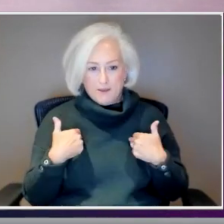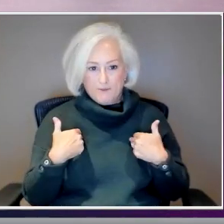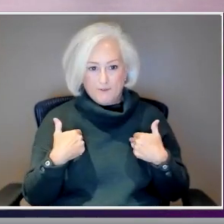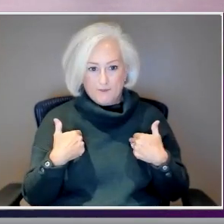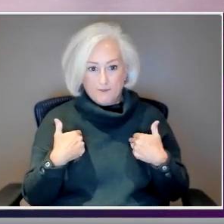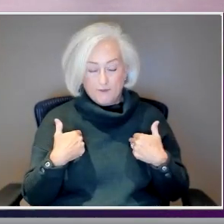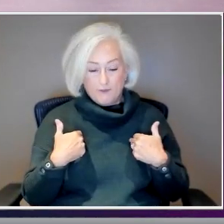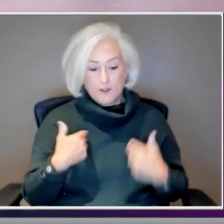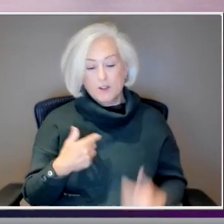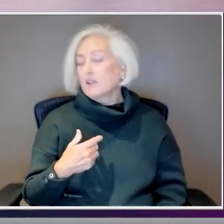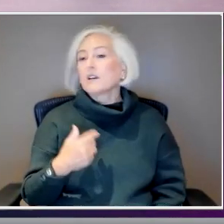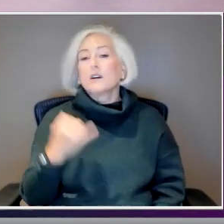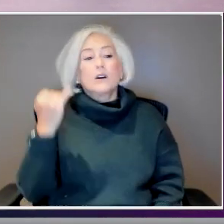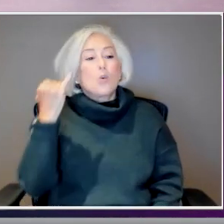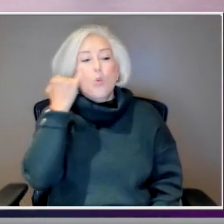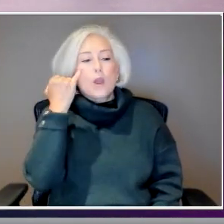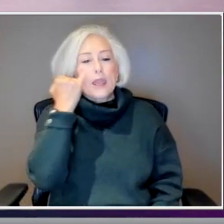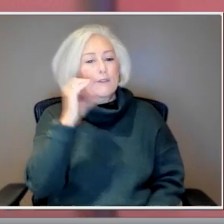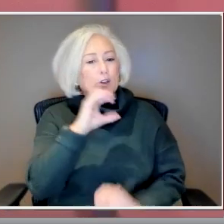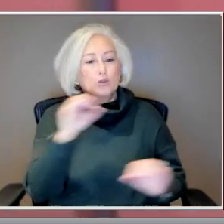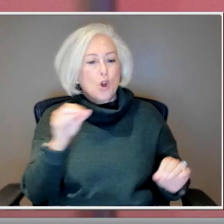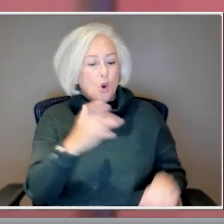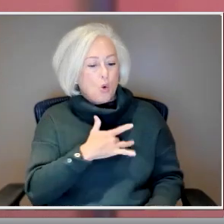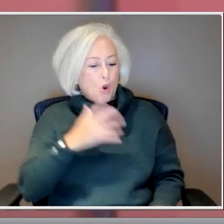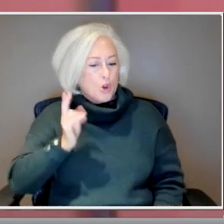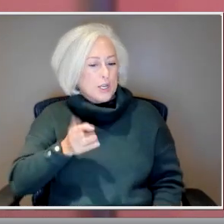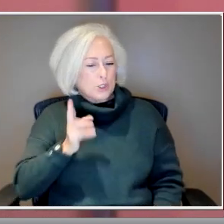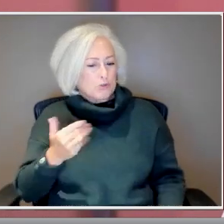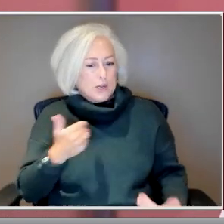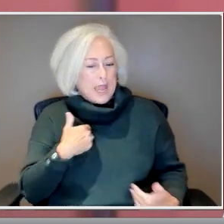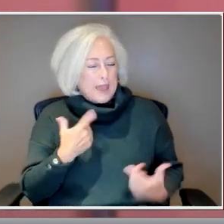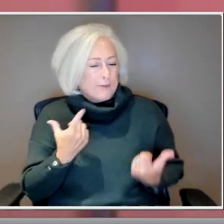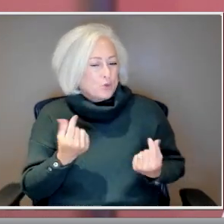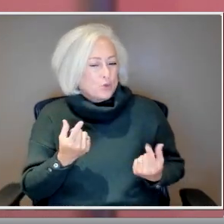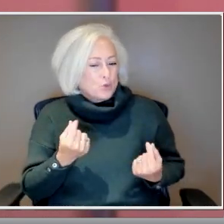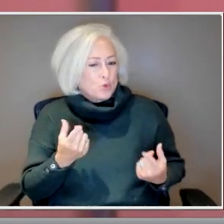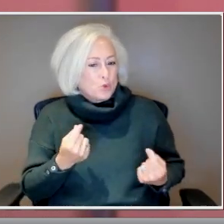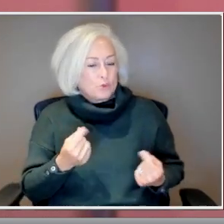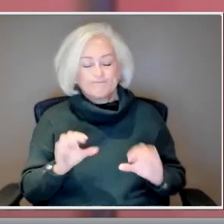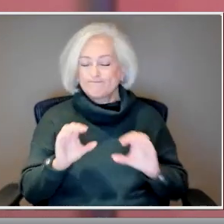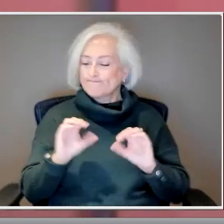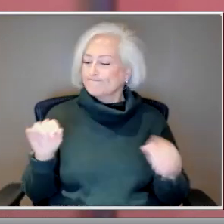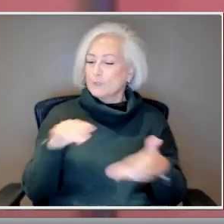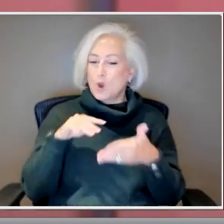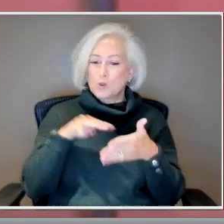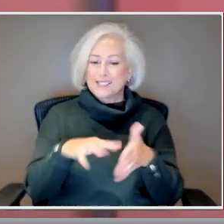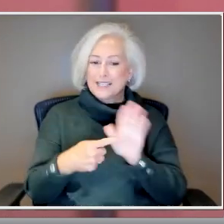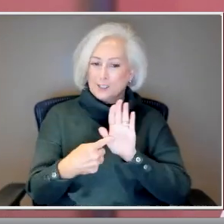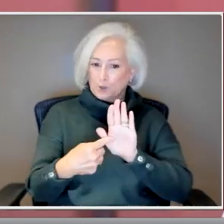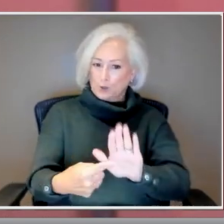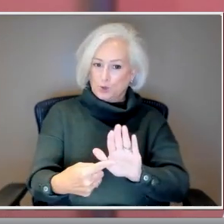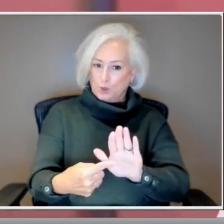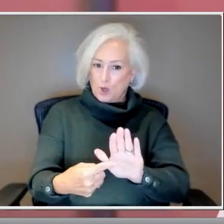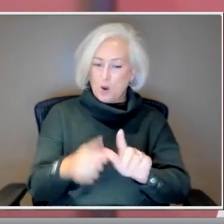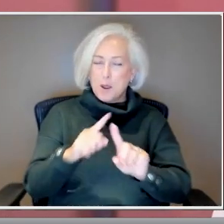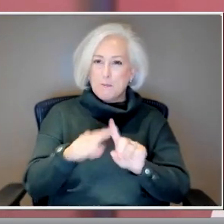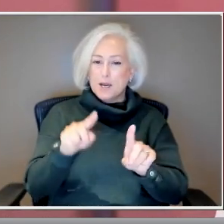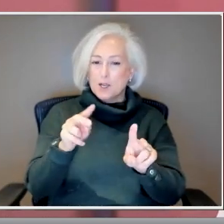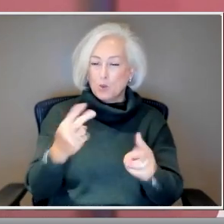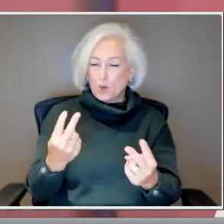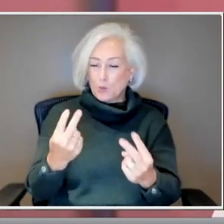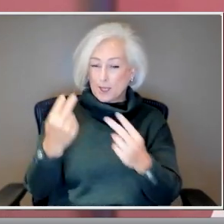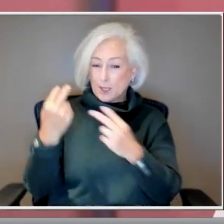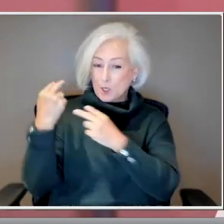any studies to prospectively show it, although again there's a lot of retrospective looking back at patients that come through